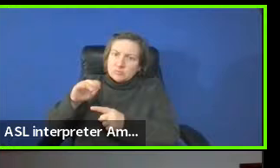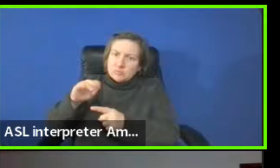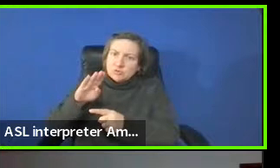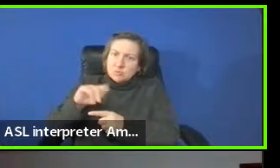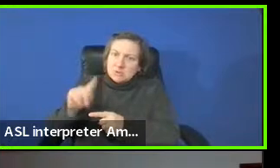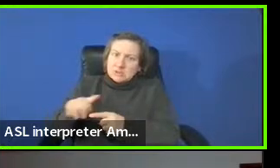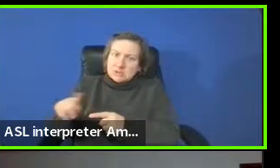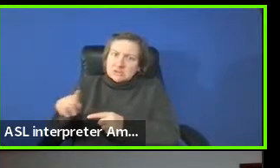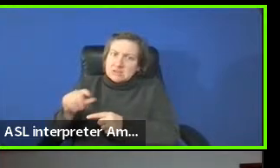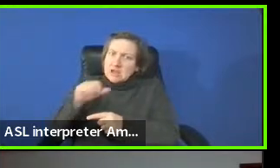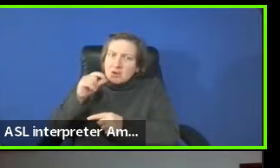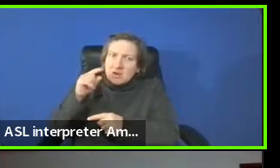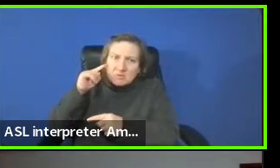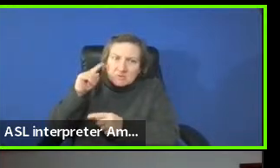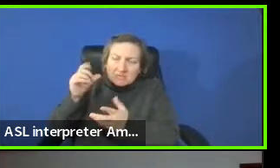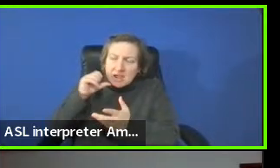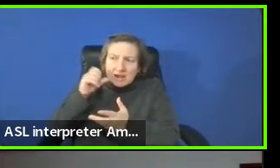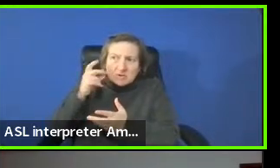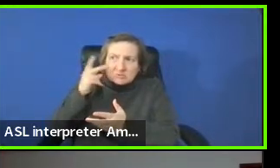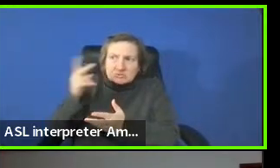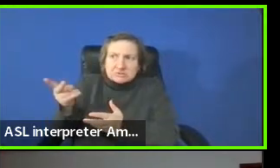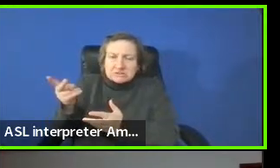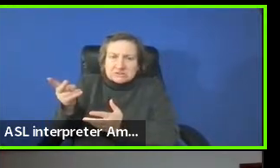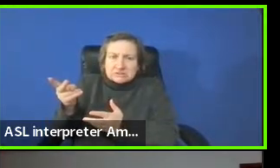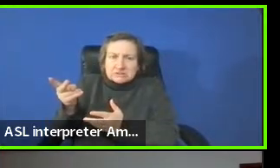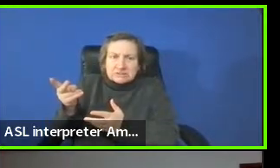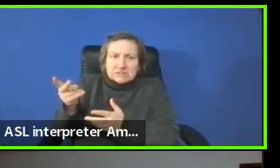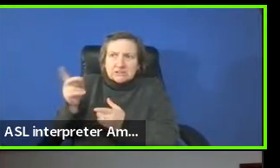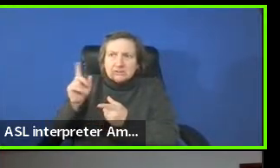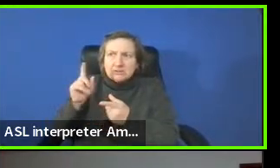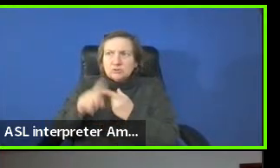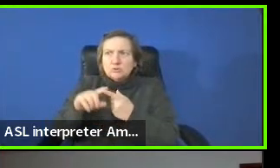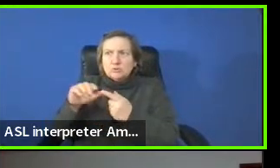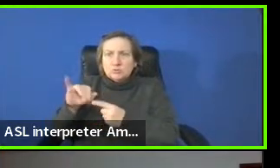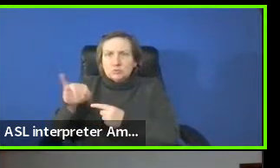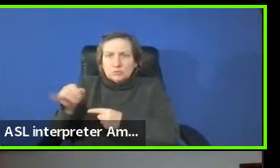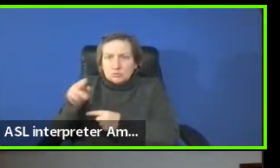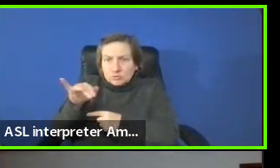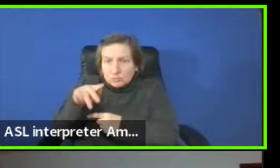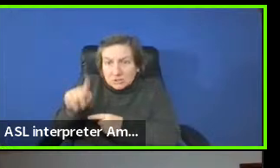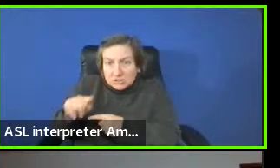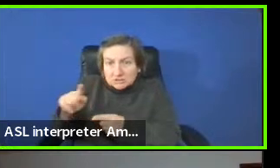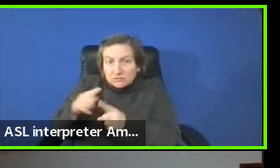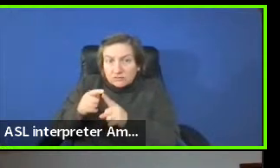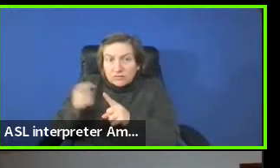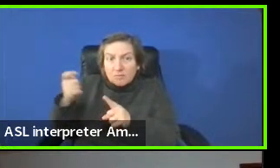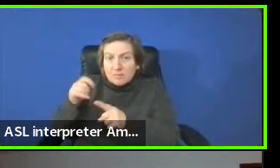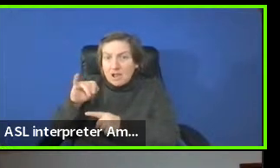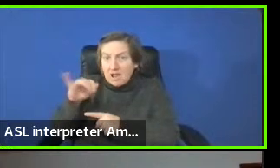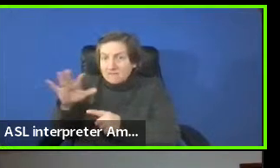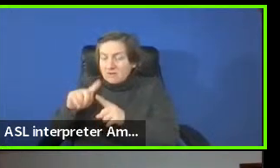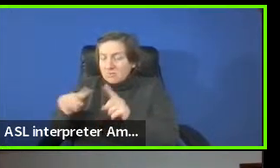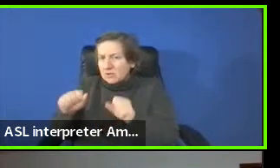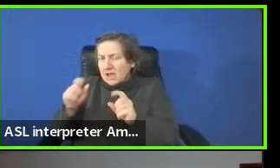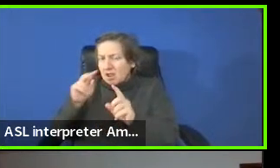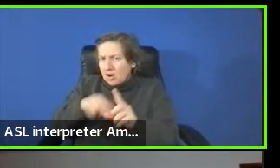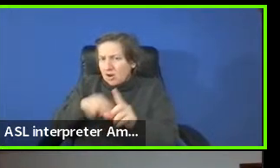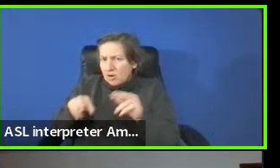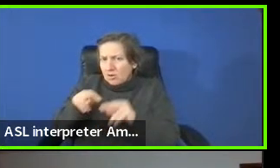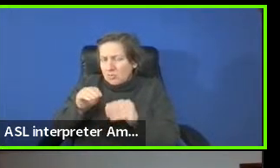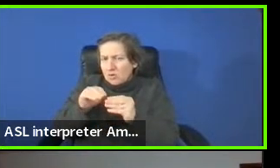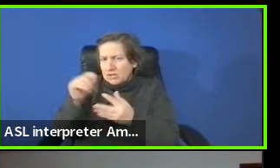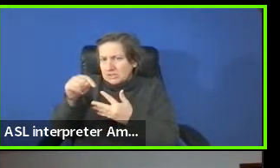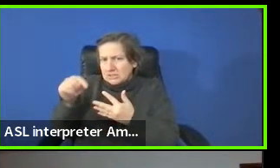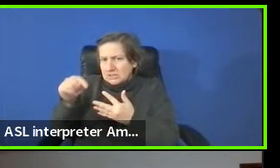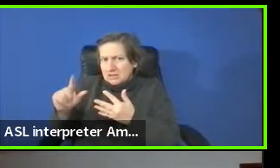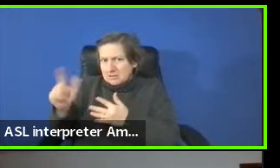I don't see them going toward Jubitz from I-5, but we can get into that more detail if you want later.